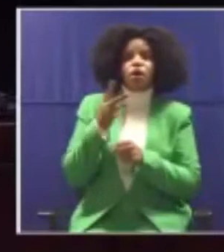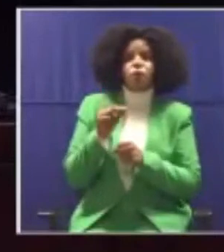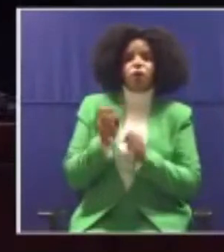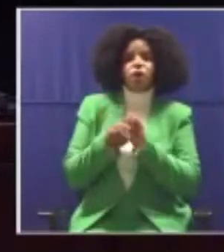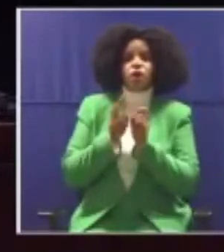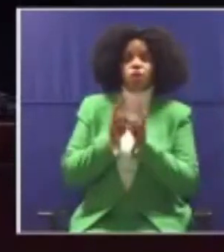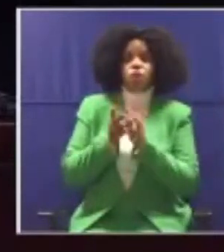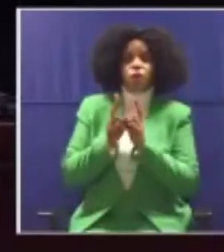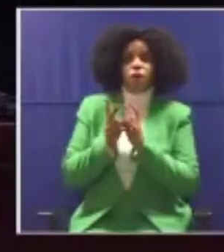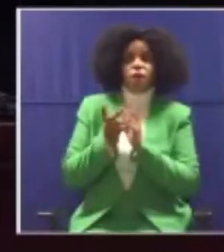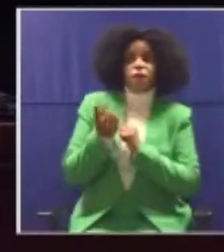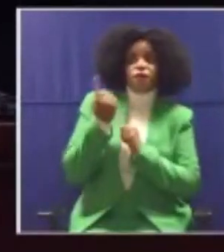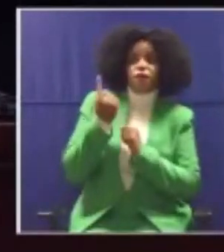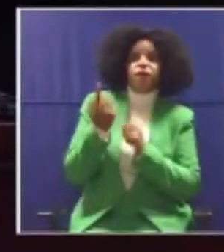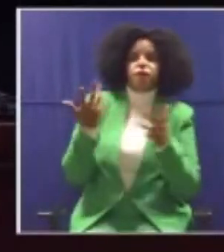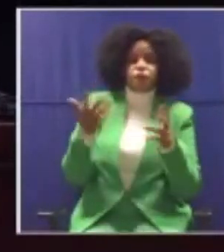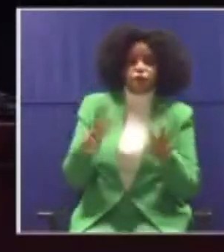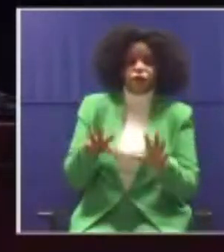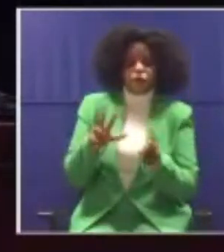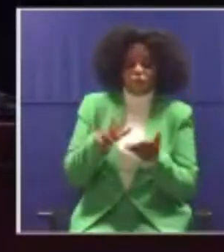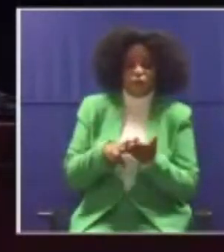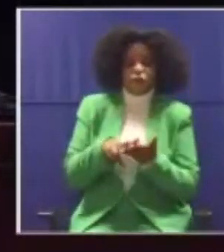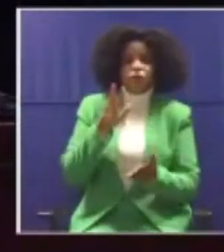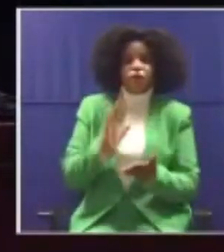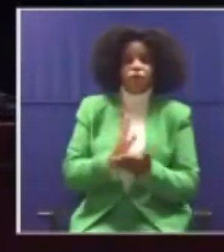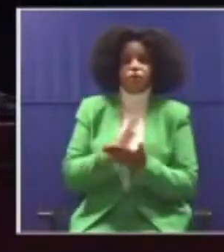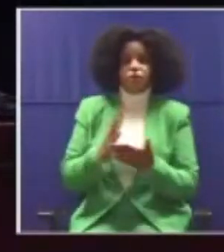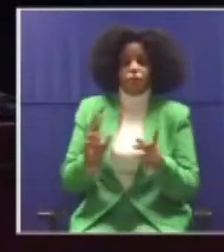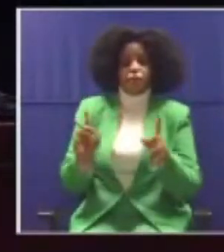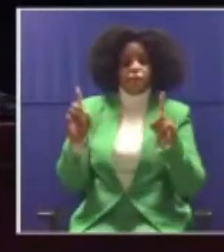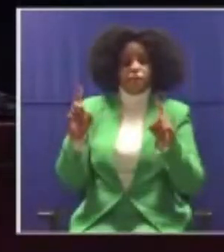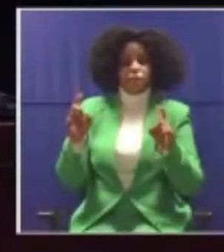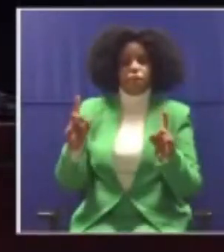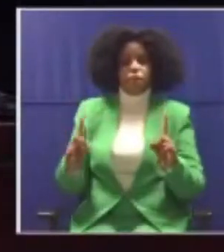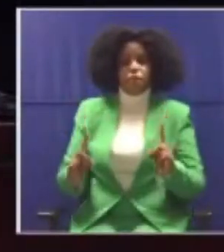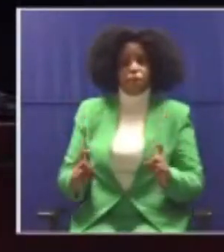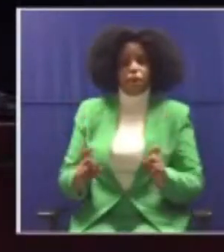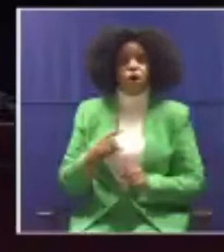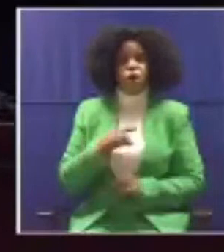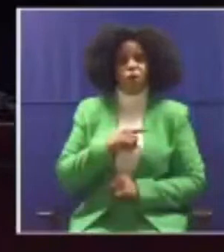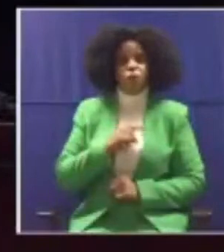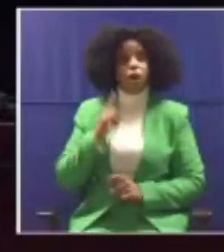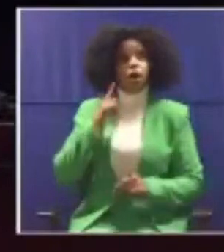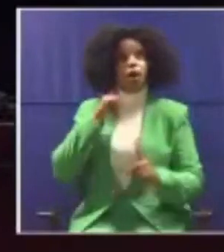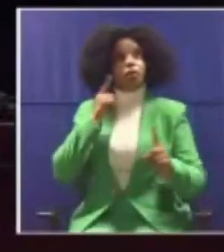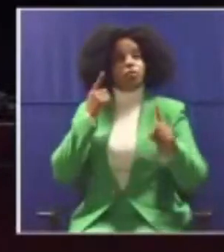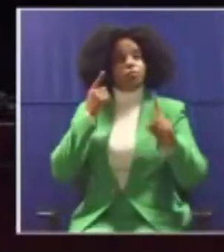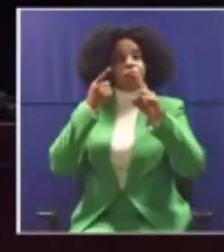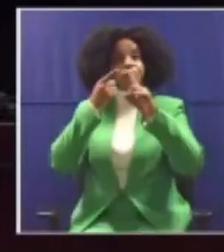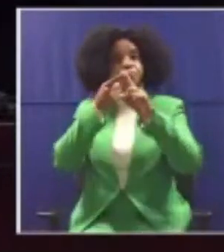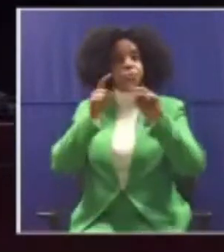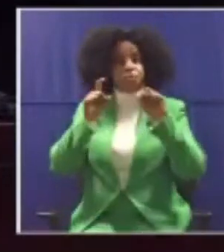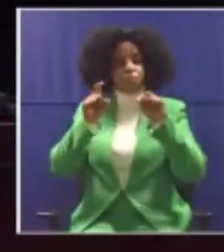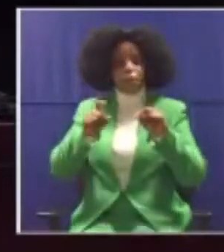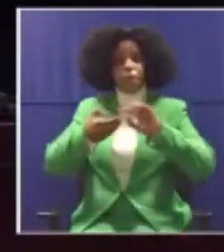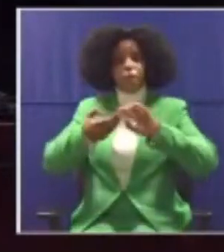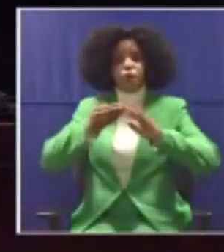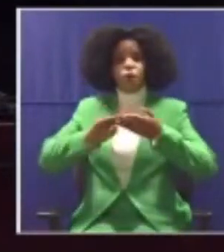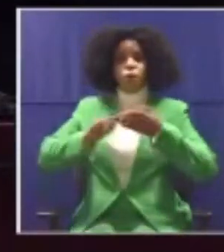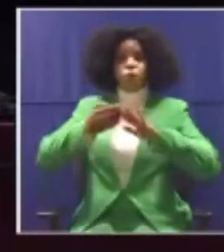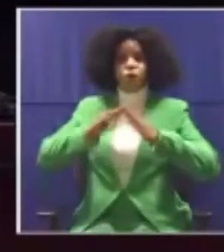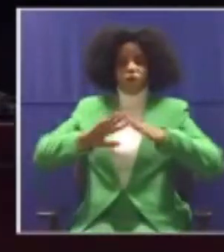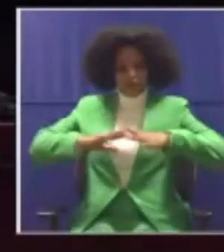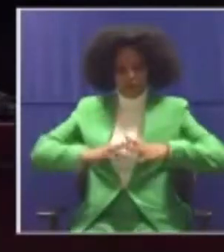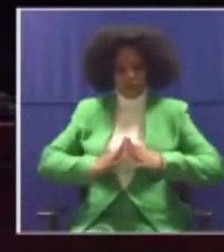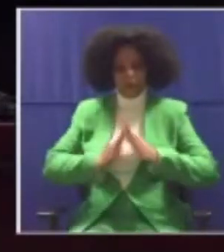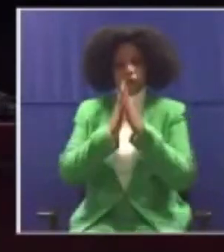some principles that underpin the building of a cohesive society. But also there's a moral